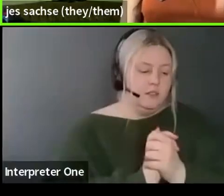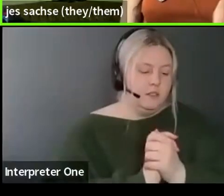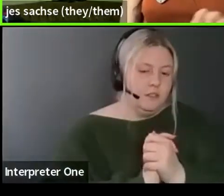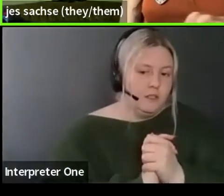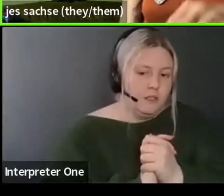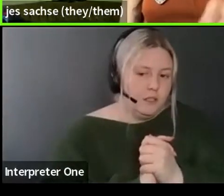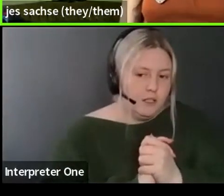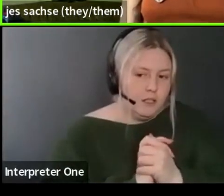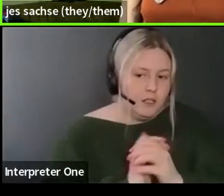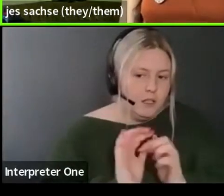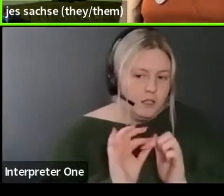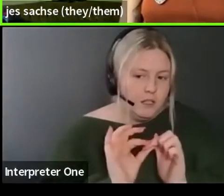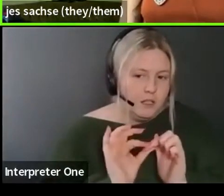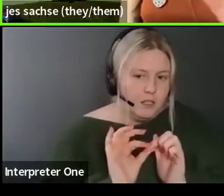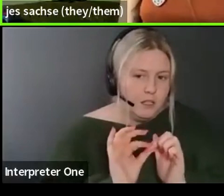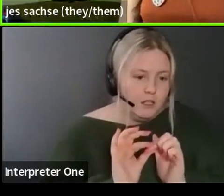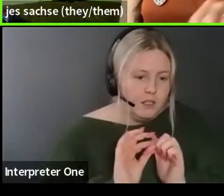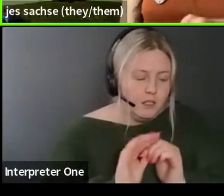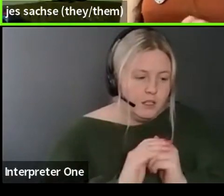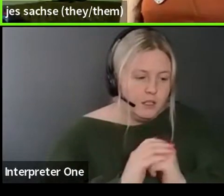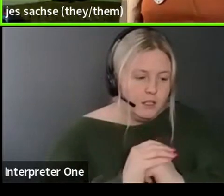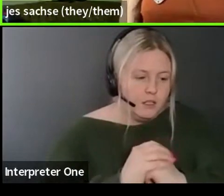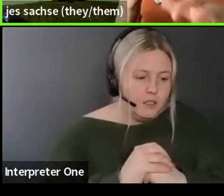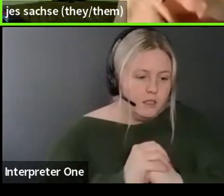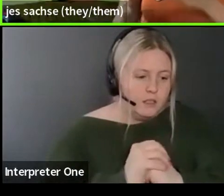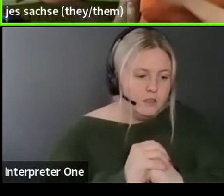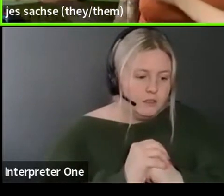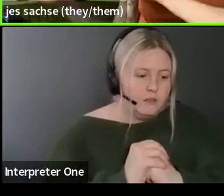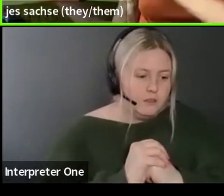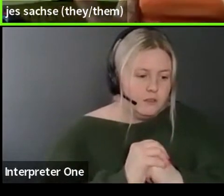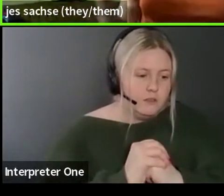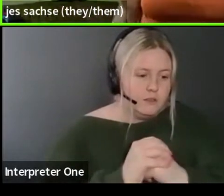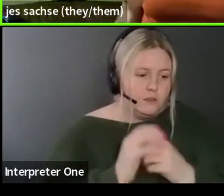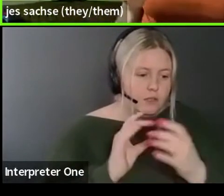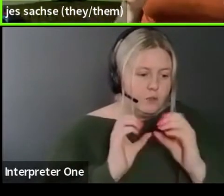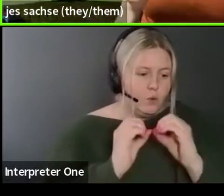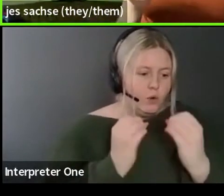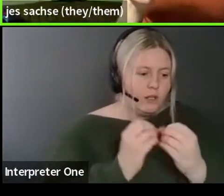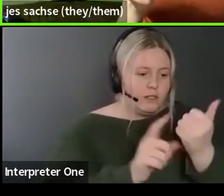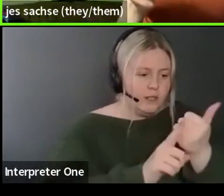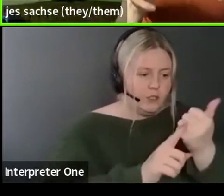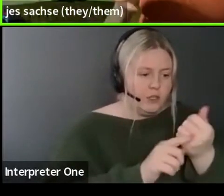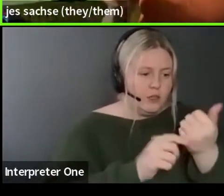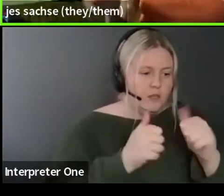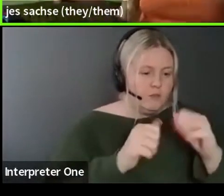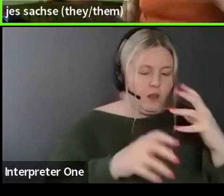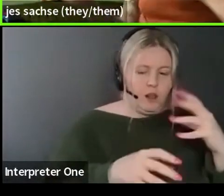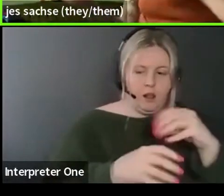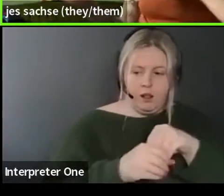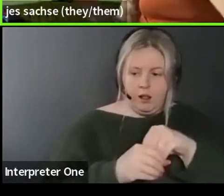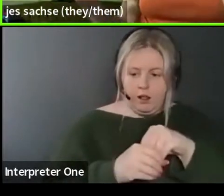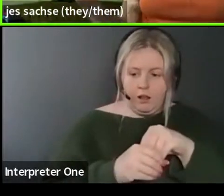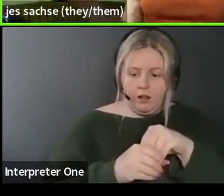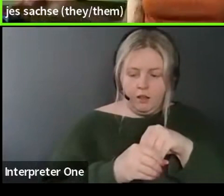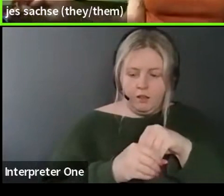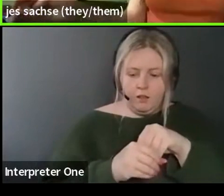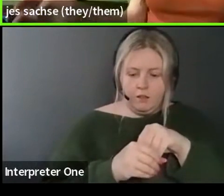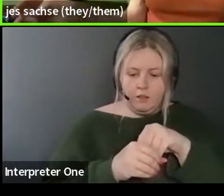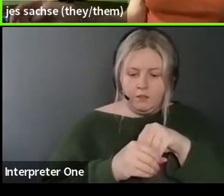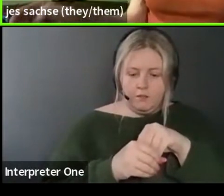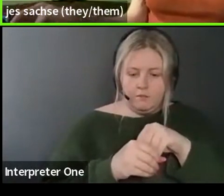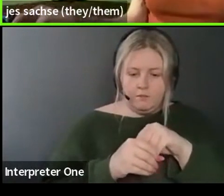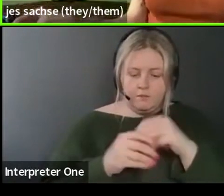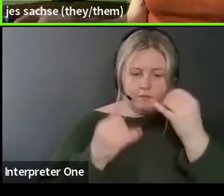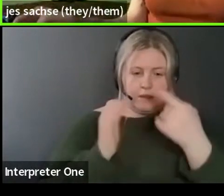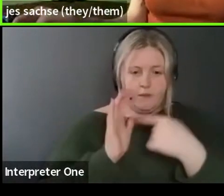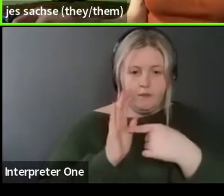the name of an organization that tries to insert itself into this idea of like it would be so much